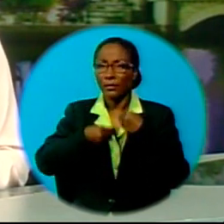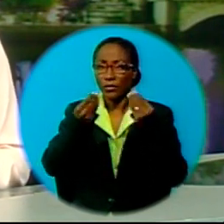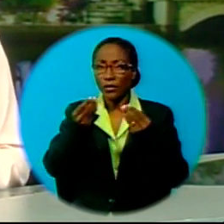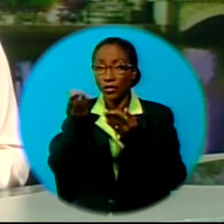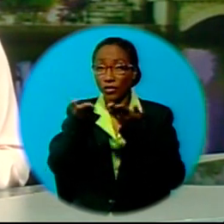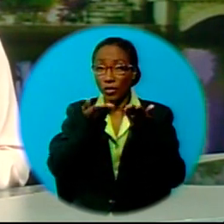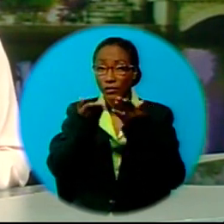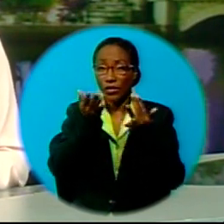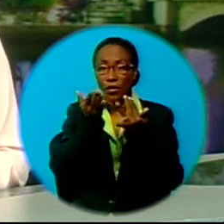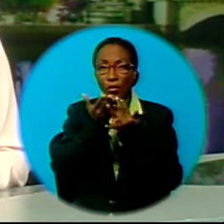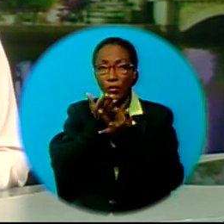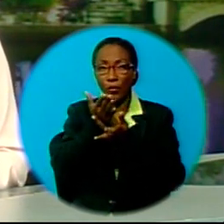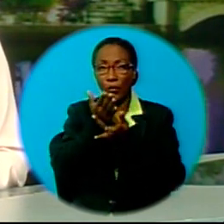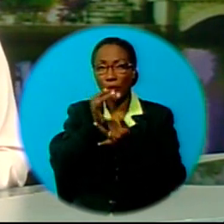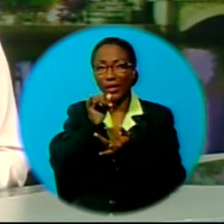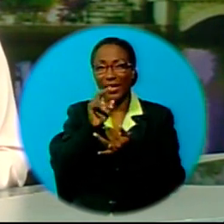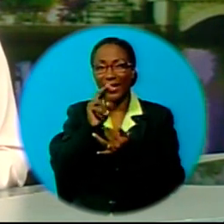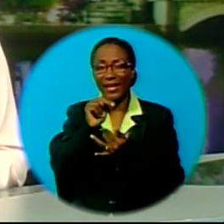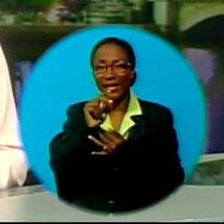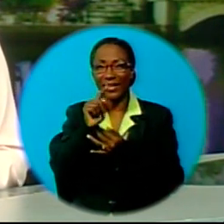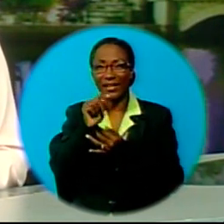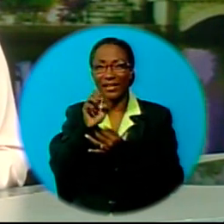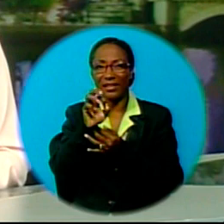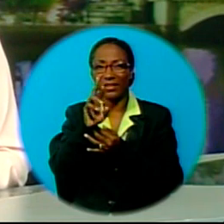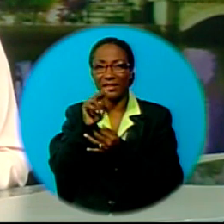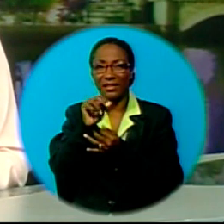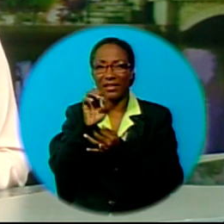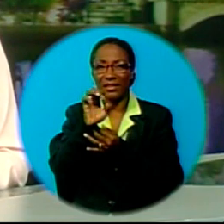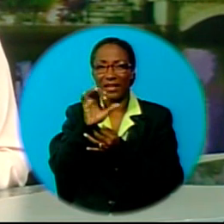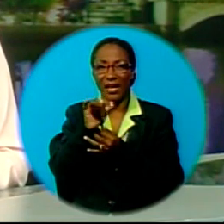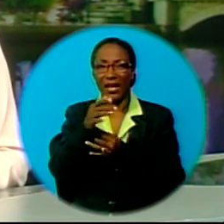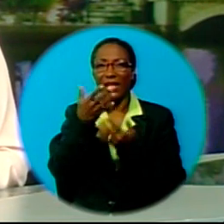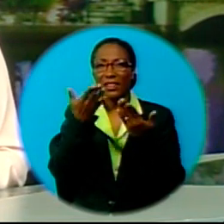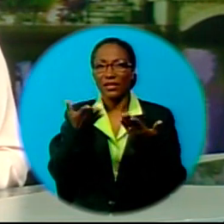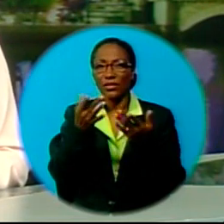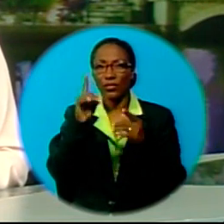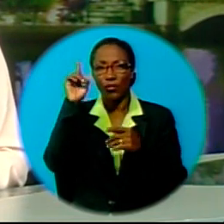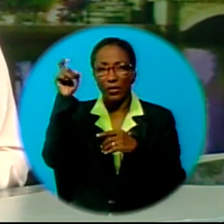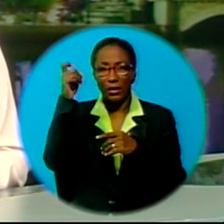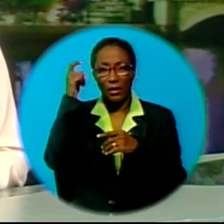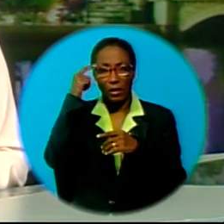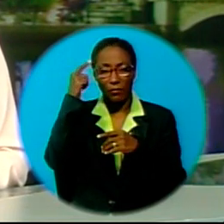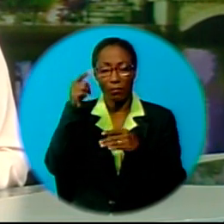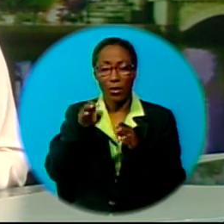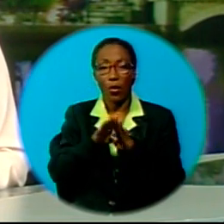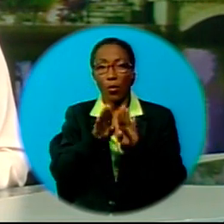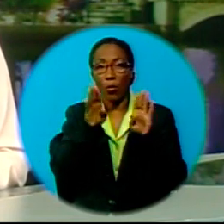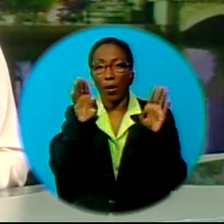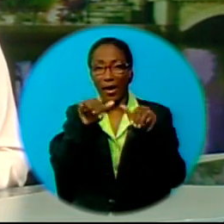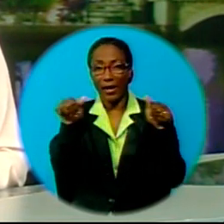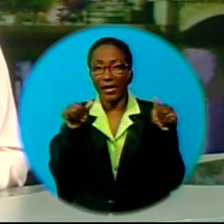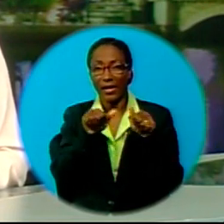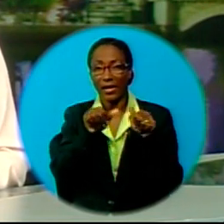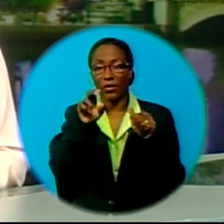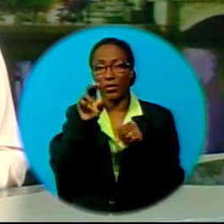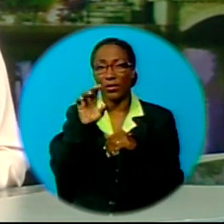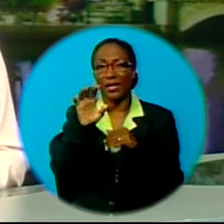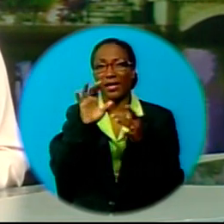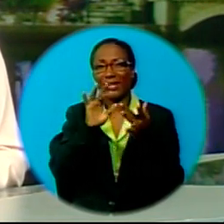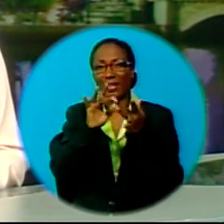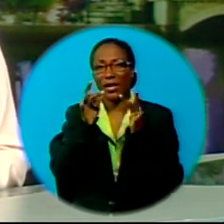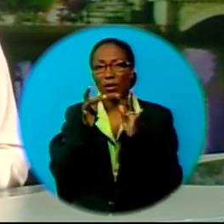internet. This comes with the addition of the Ministry of Civil Service to government's Wide Area Network, or WAN, agreement